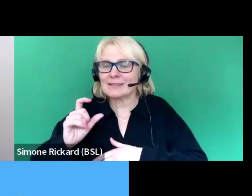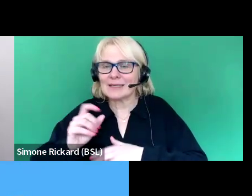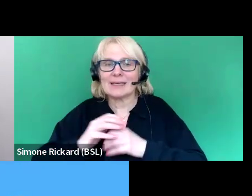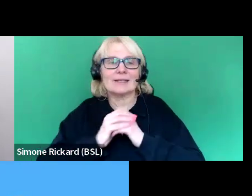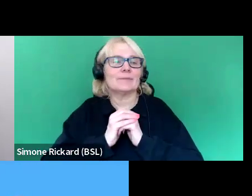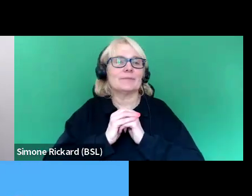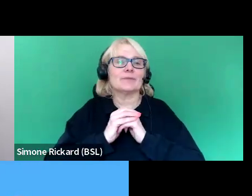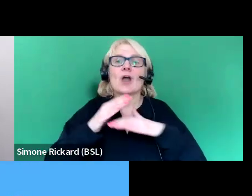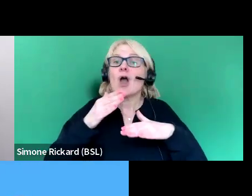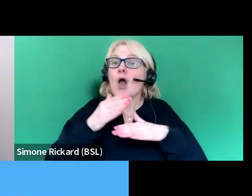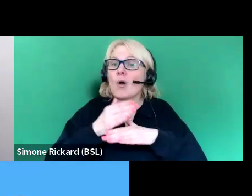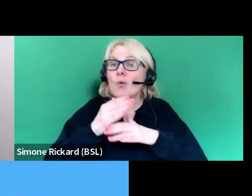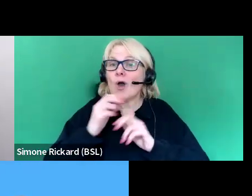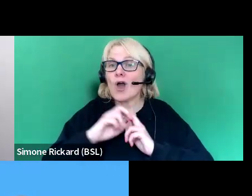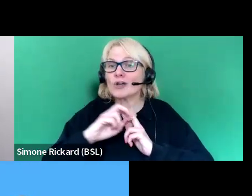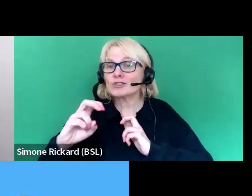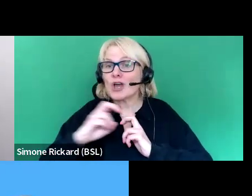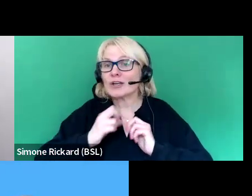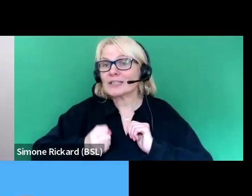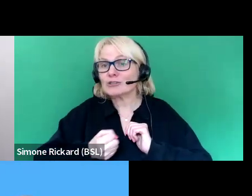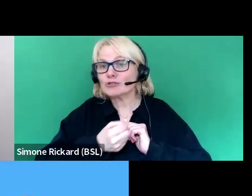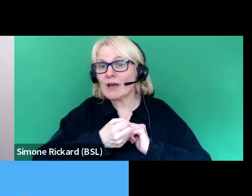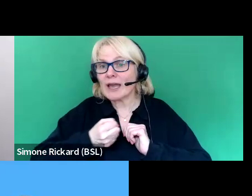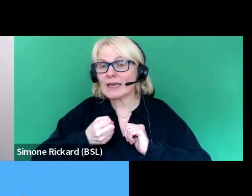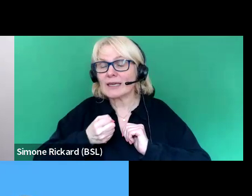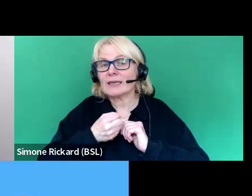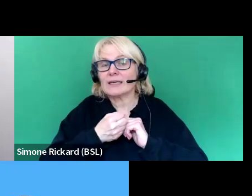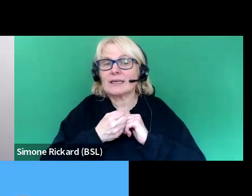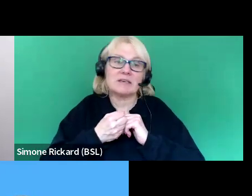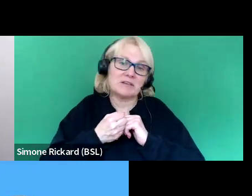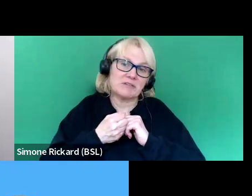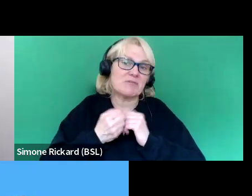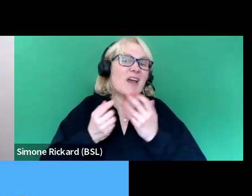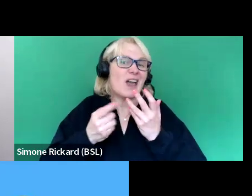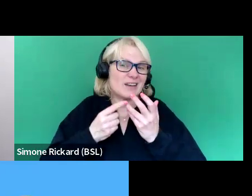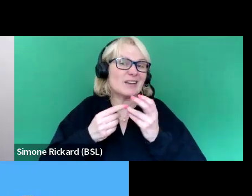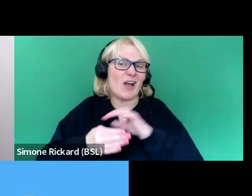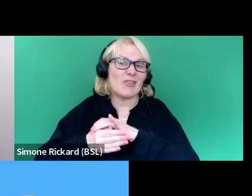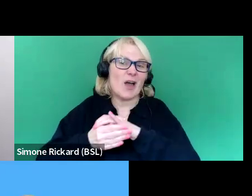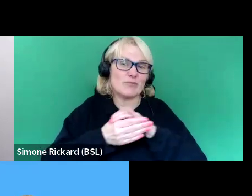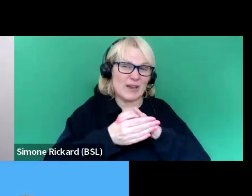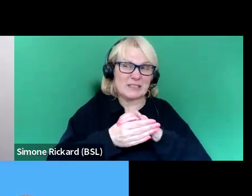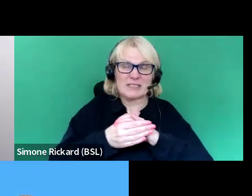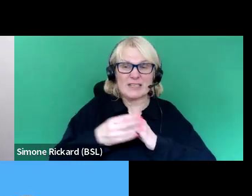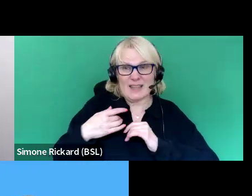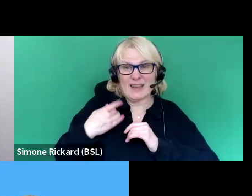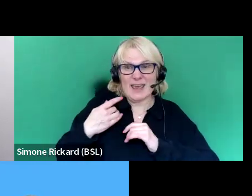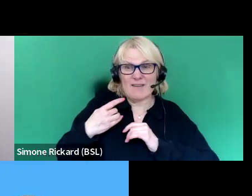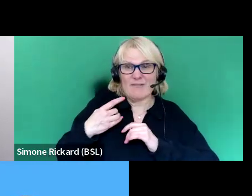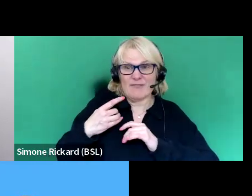to work, he came by train, and another apprentice happened to live in a similar